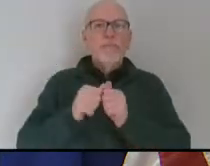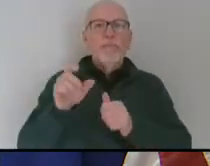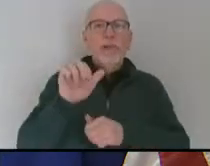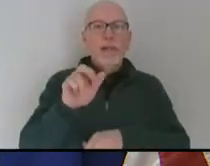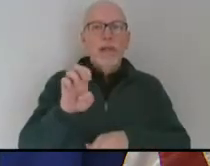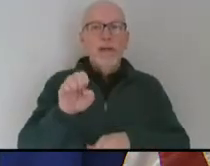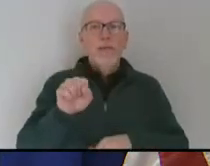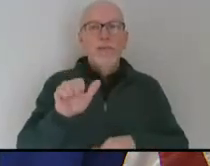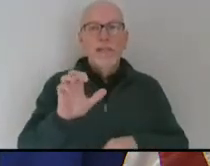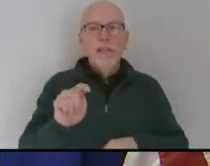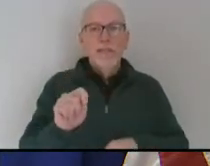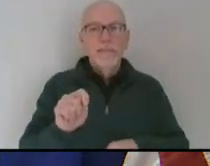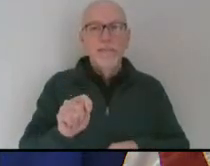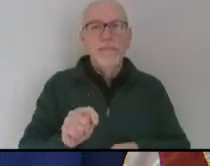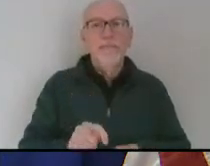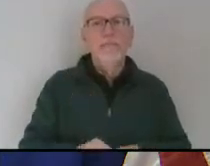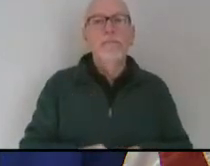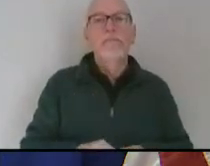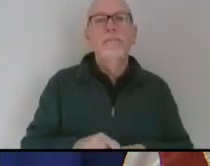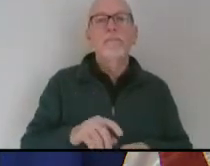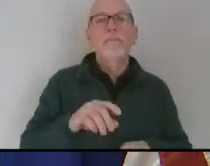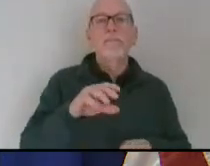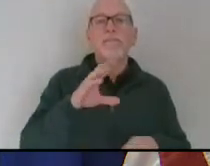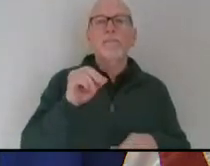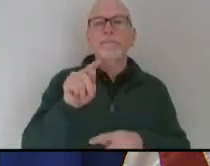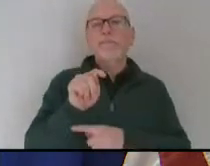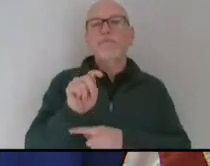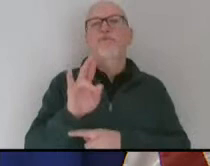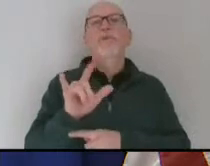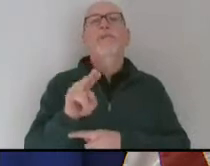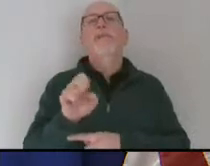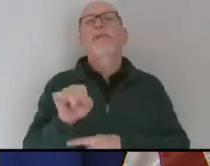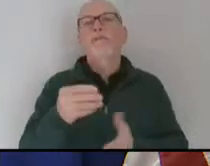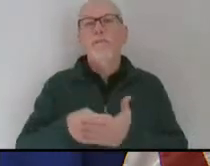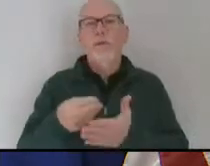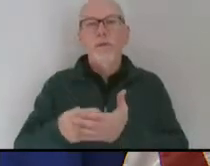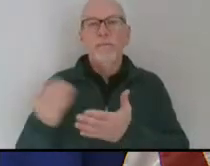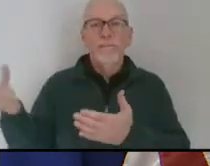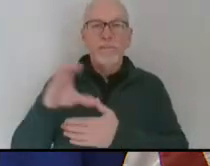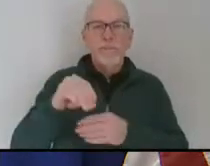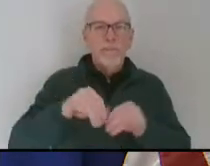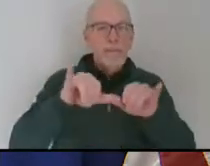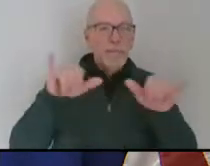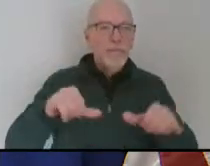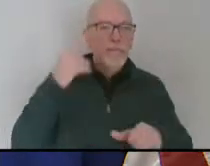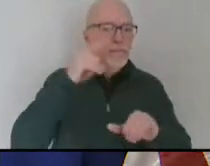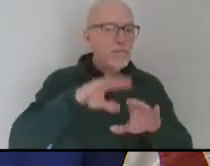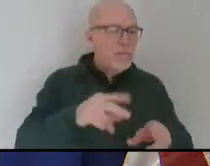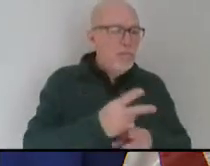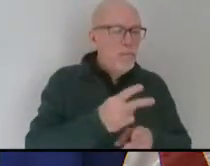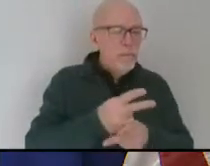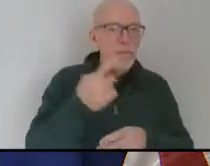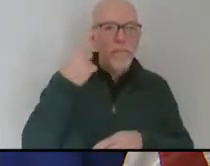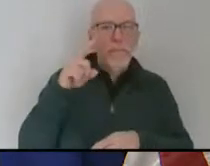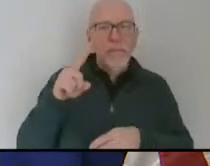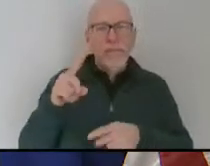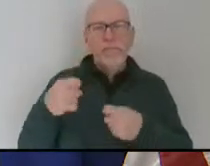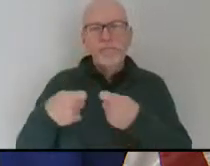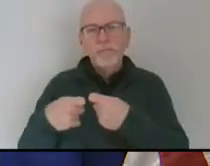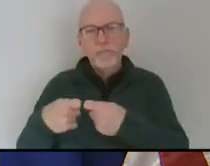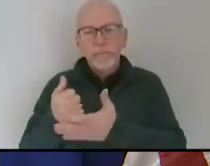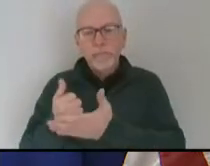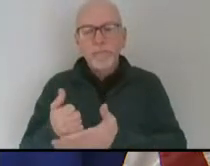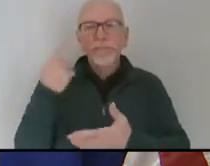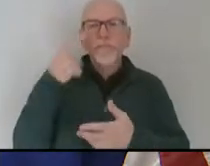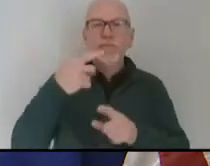Act, et cetera, and the trillions of dollars that have been put into the system for child care, for utility assistance,